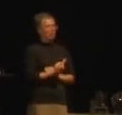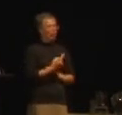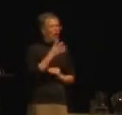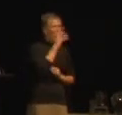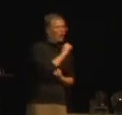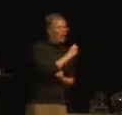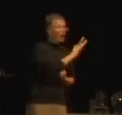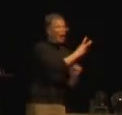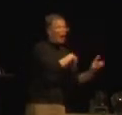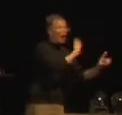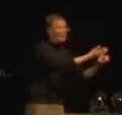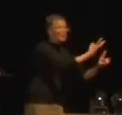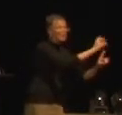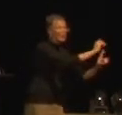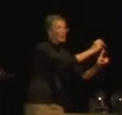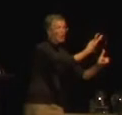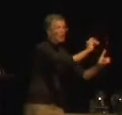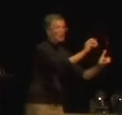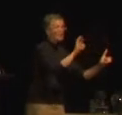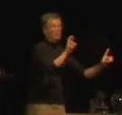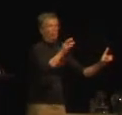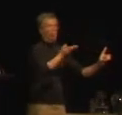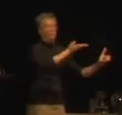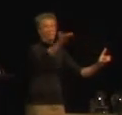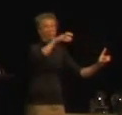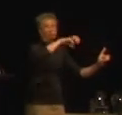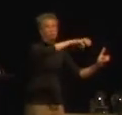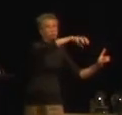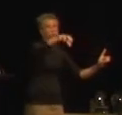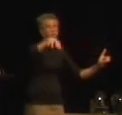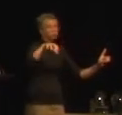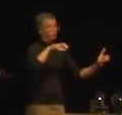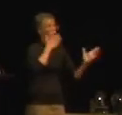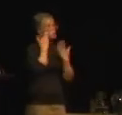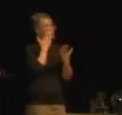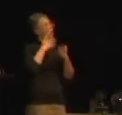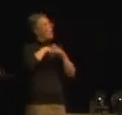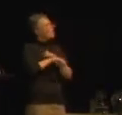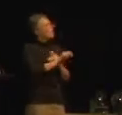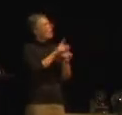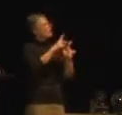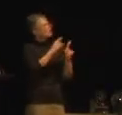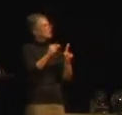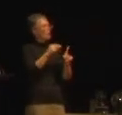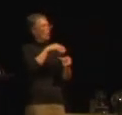organizations across New Zealand will have born digital content that reflects and is representative of New Zealand.